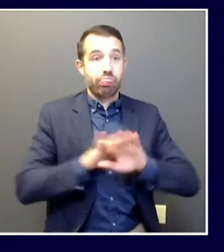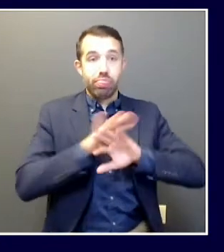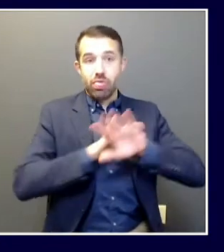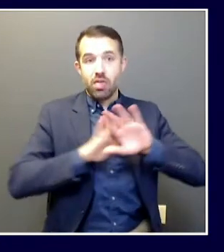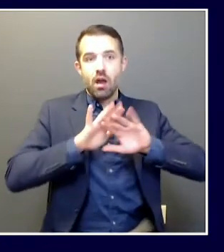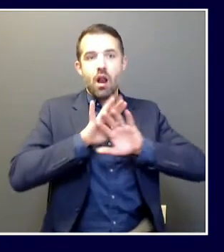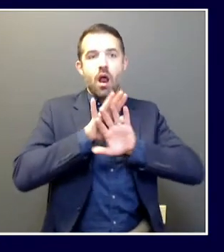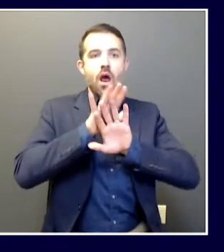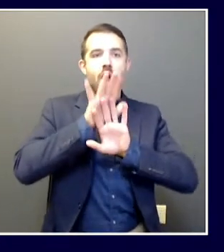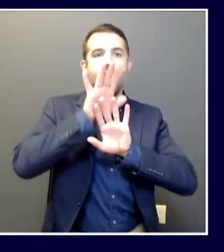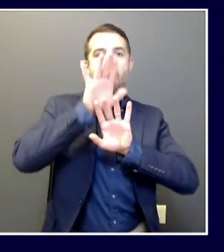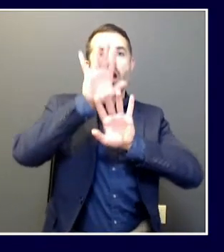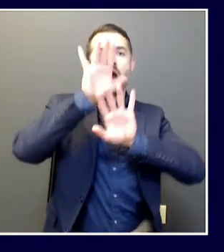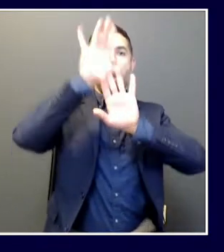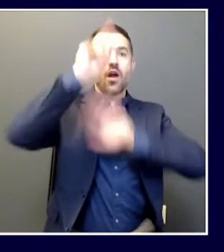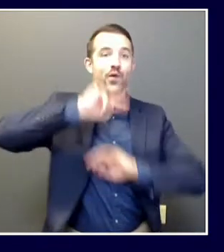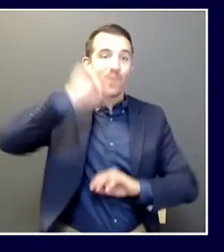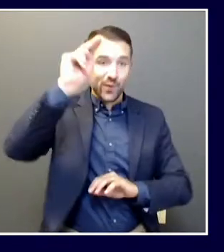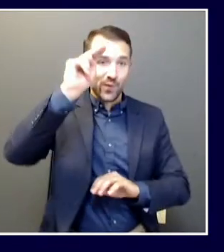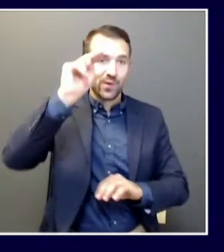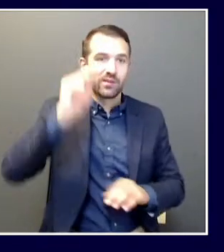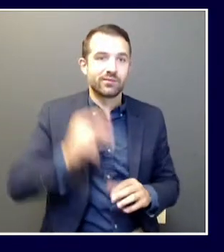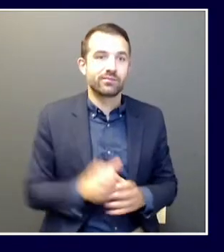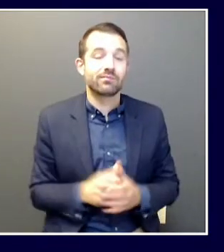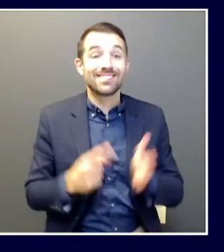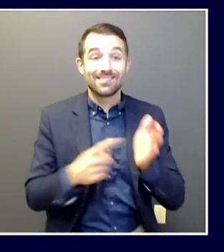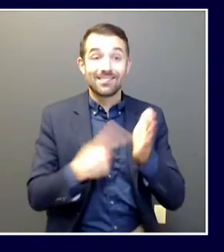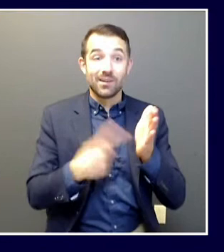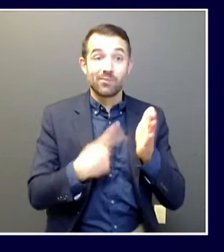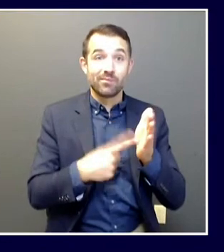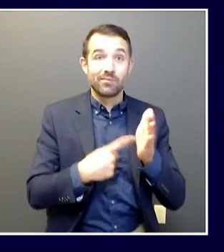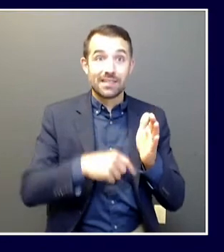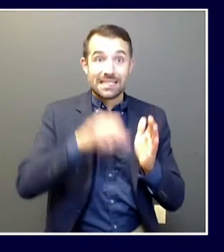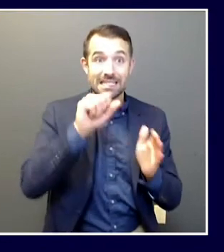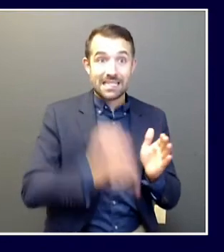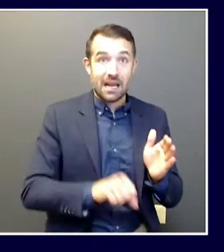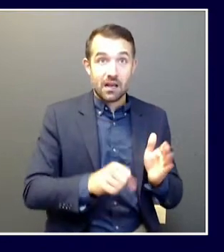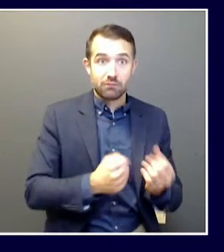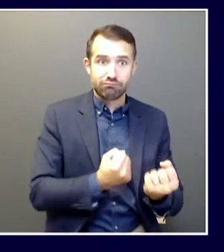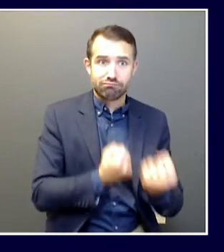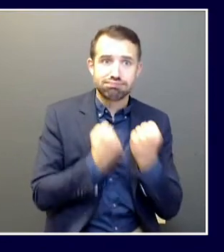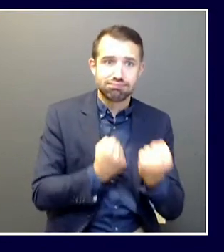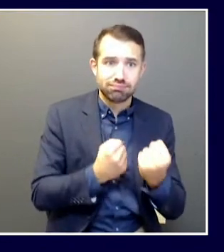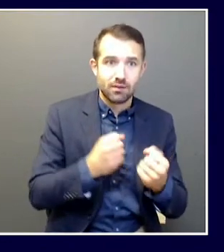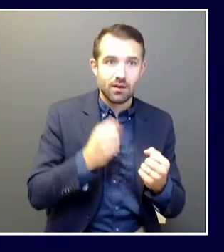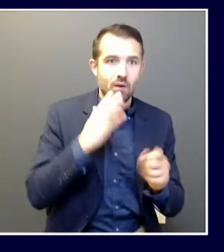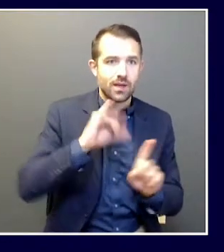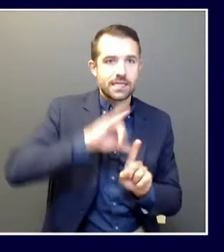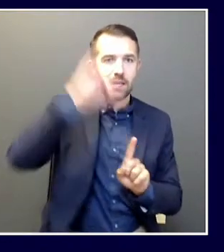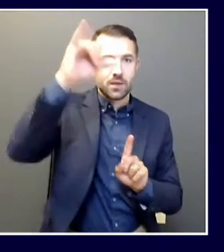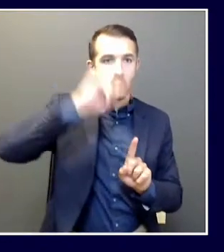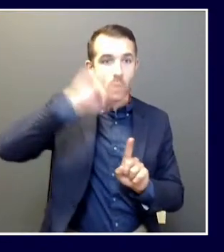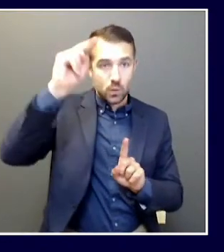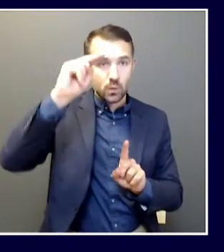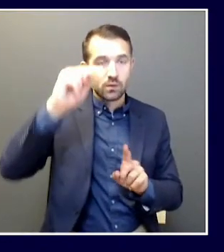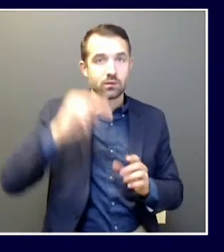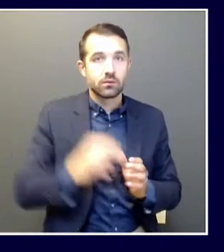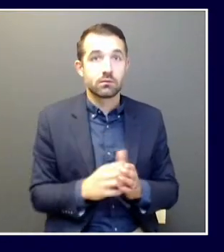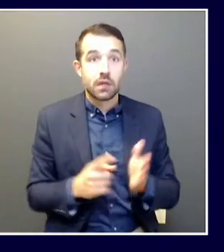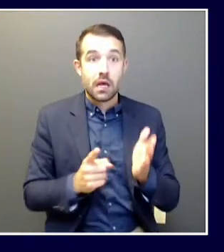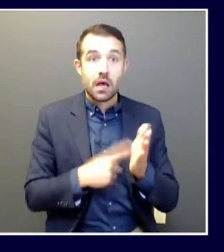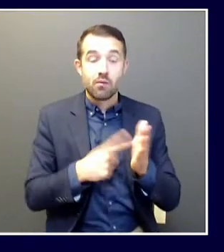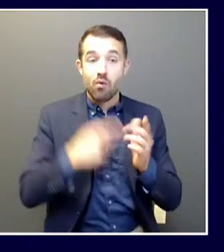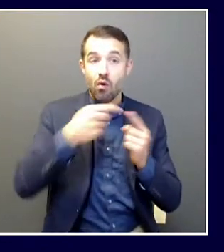the South. Other times they're not. The concern is that because last year's flu season was